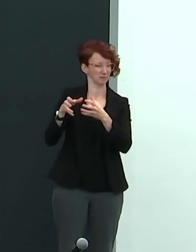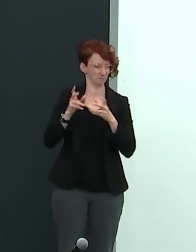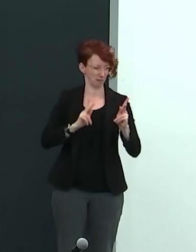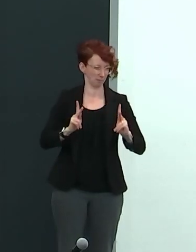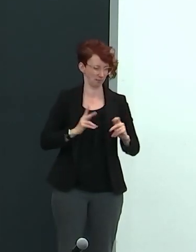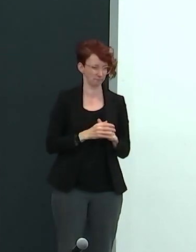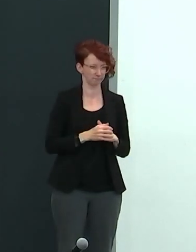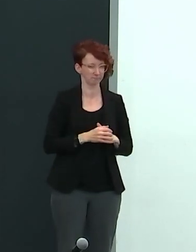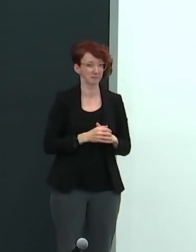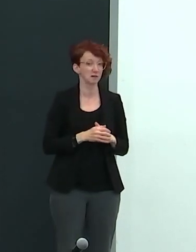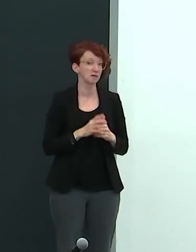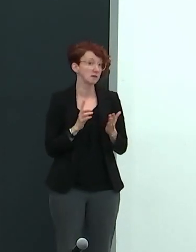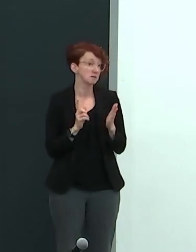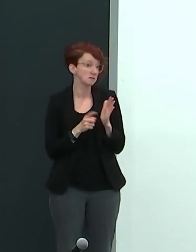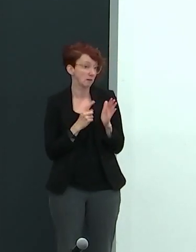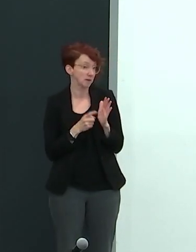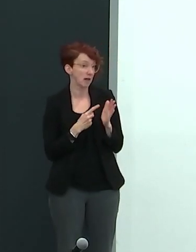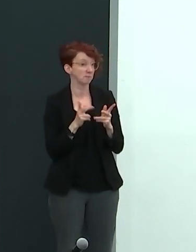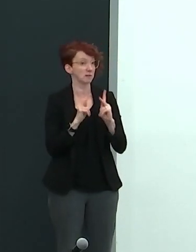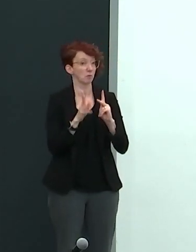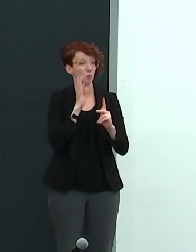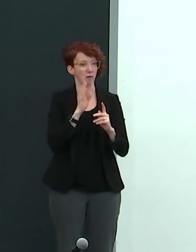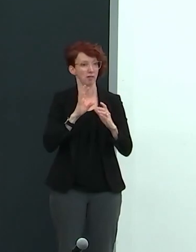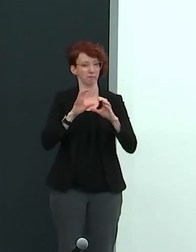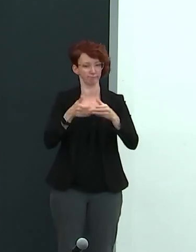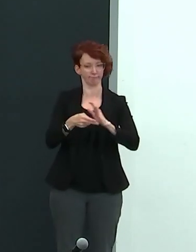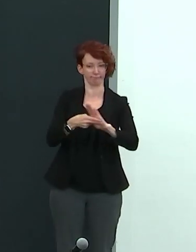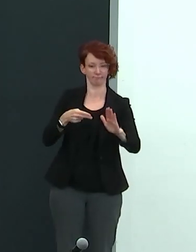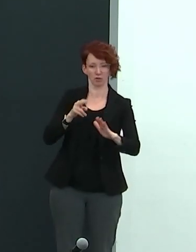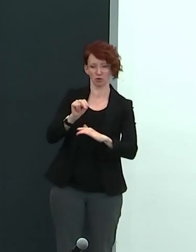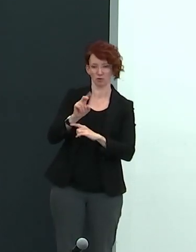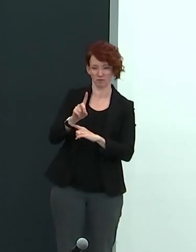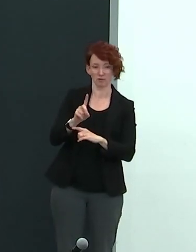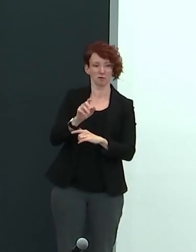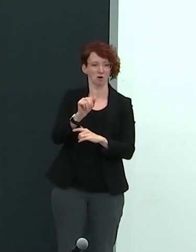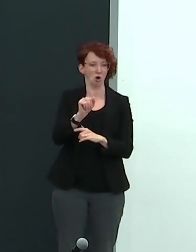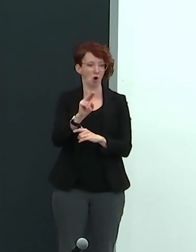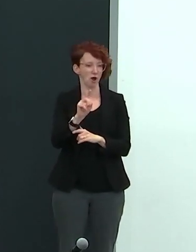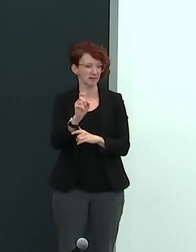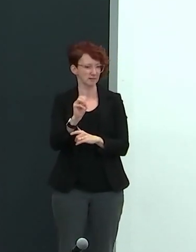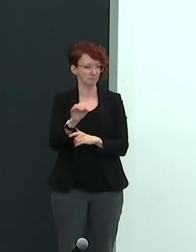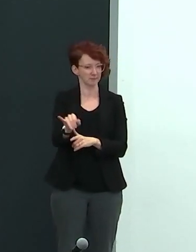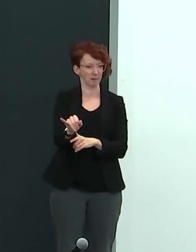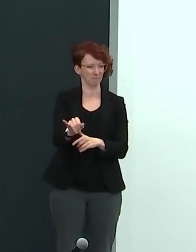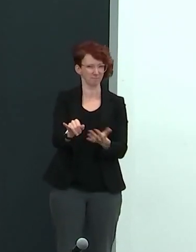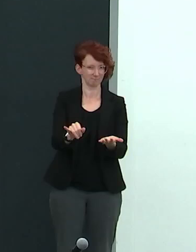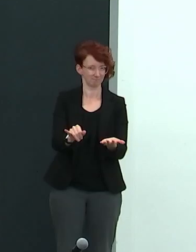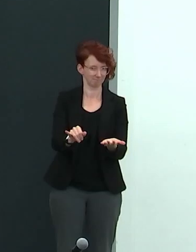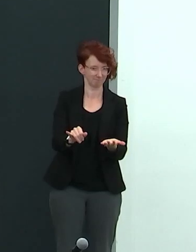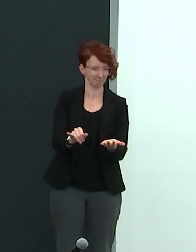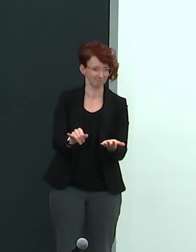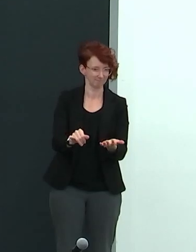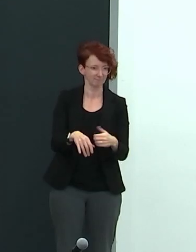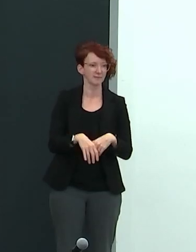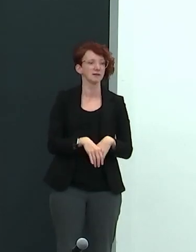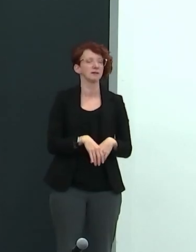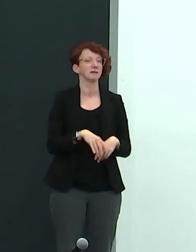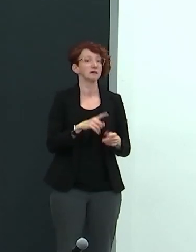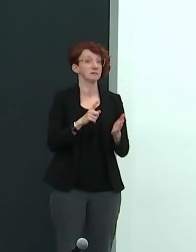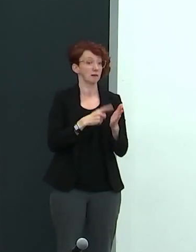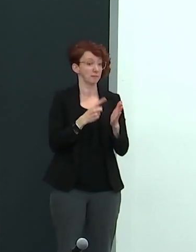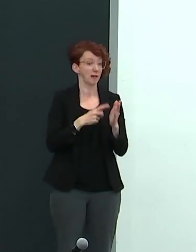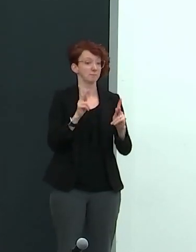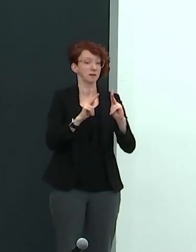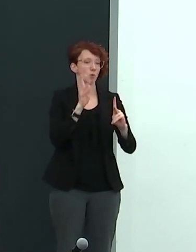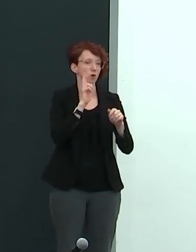which individuals refer to neurodiversity and autism interchangeably. There are other times where